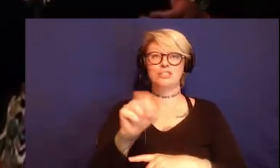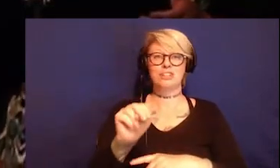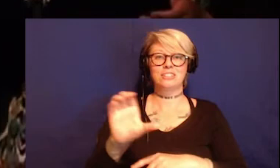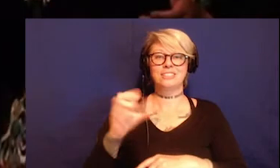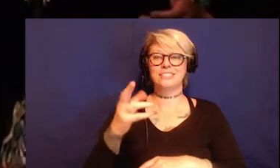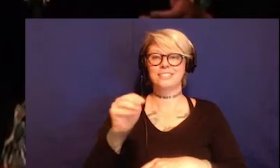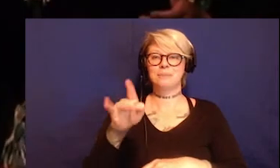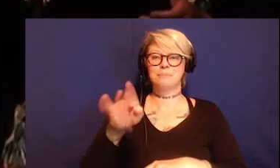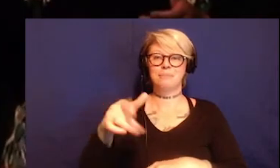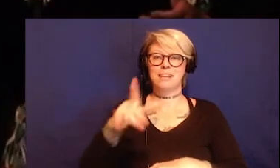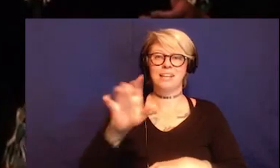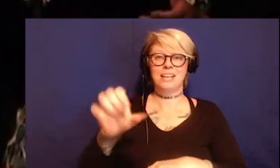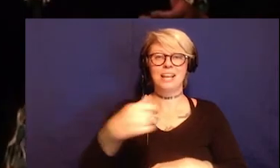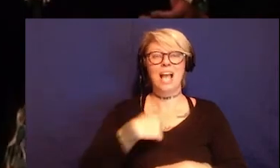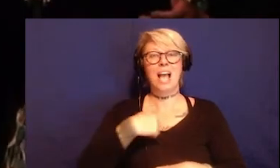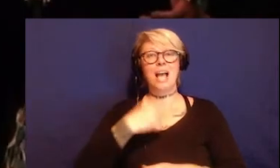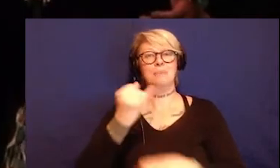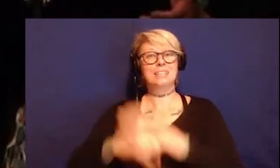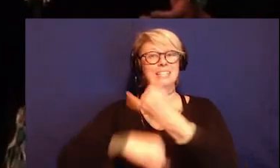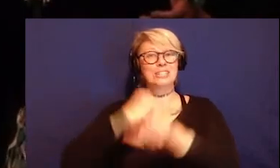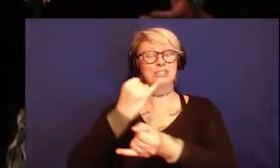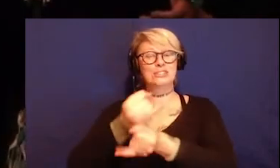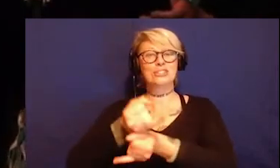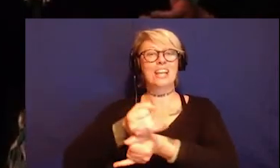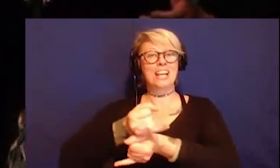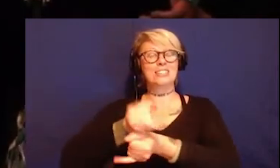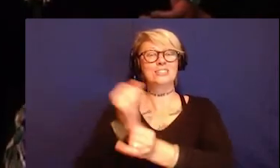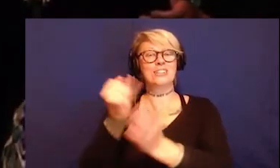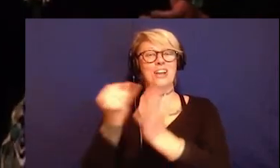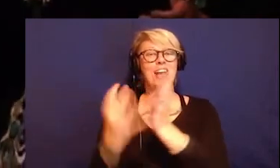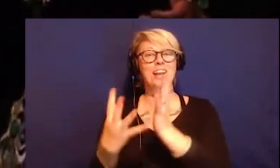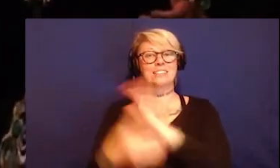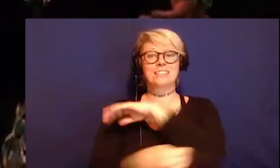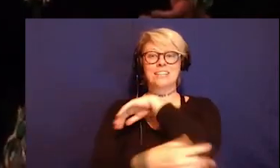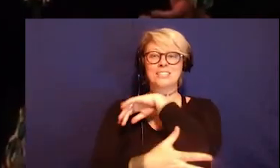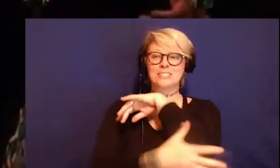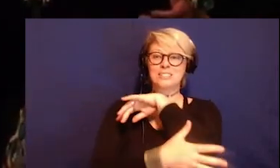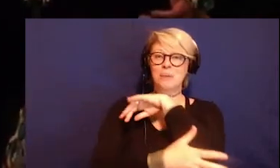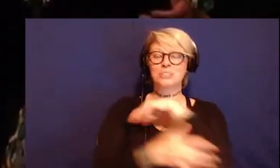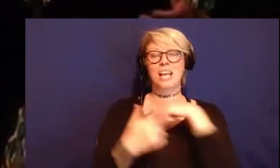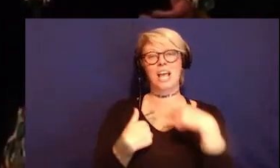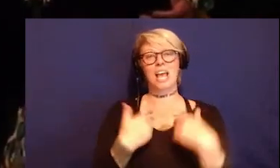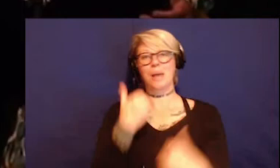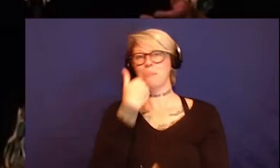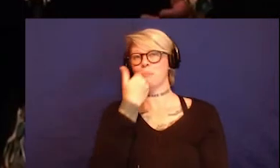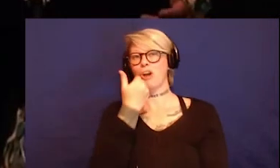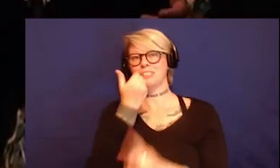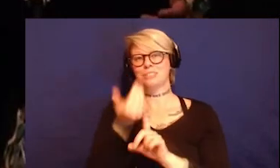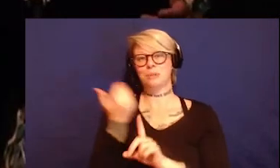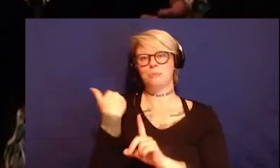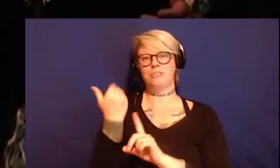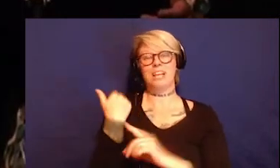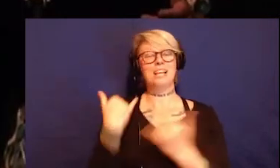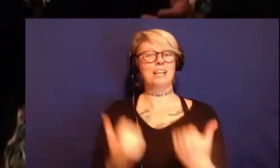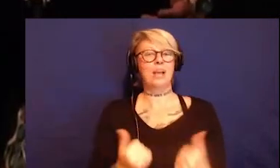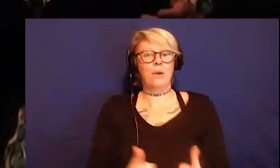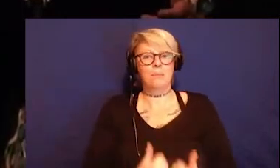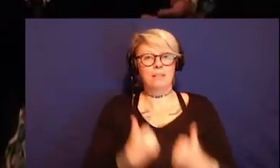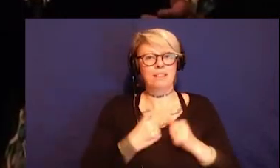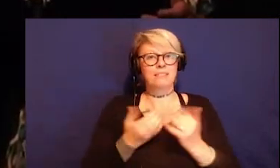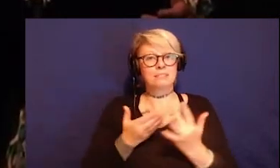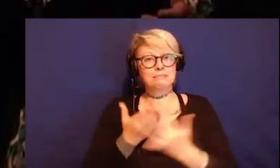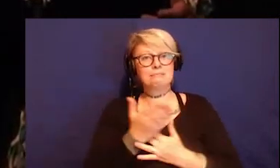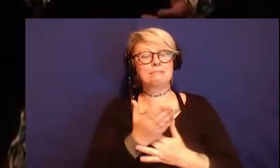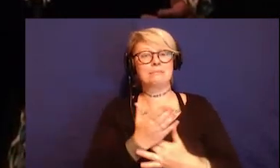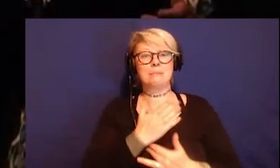artist, a depressed millennial, and a former prostitute. Yeah. I'm currently surviving my miserable adult life on a diet of emotional